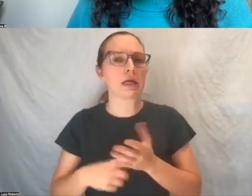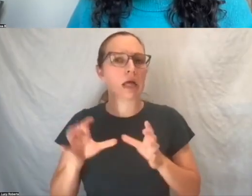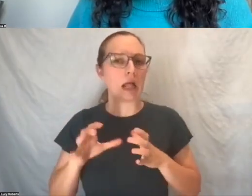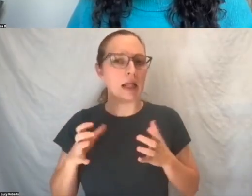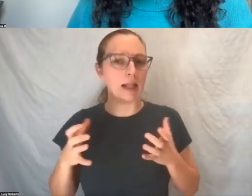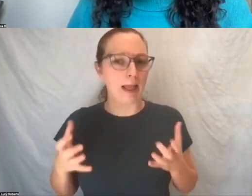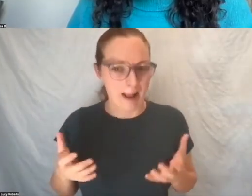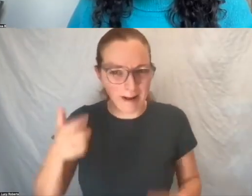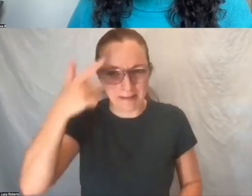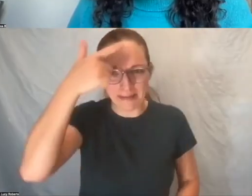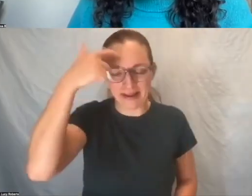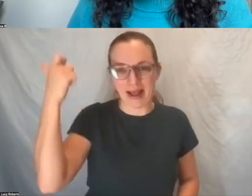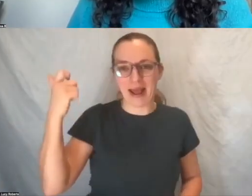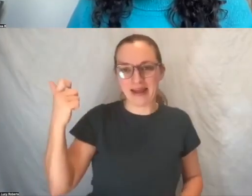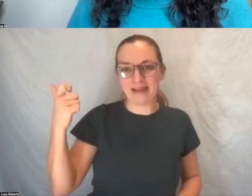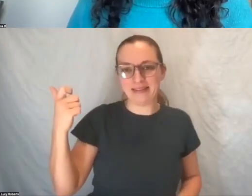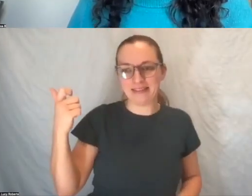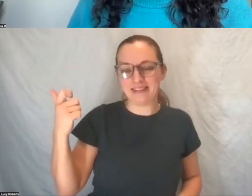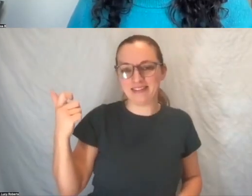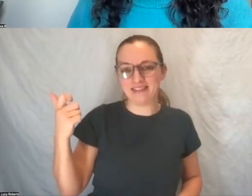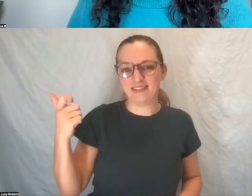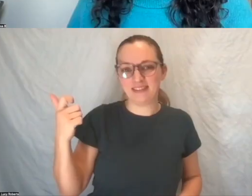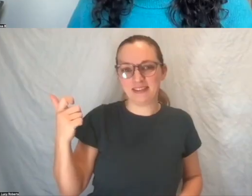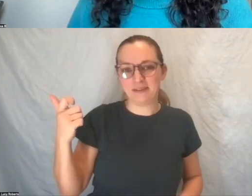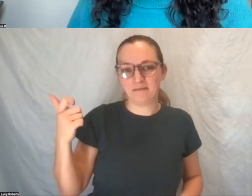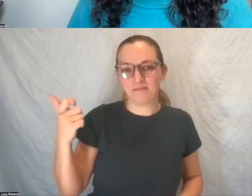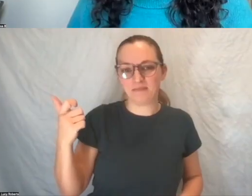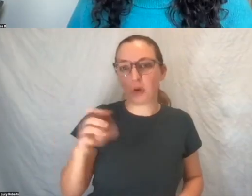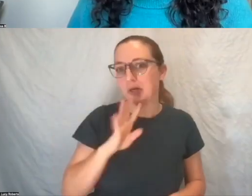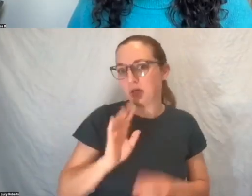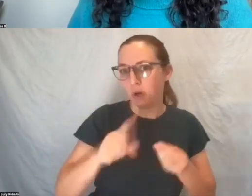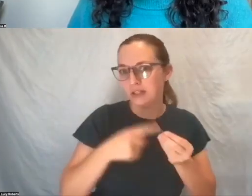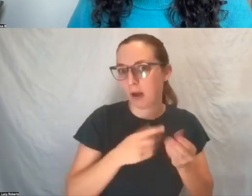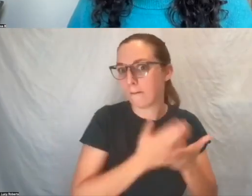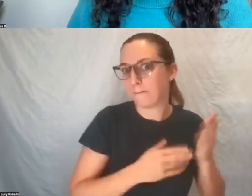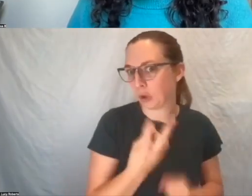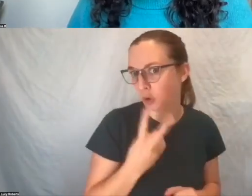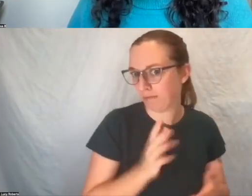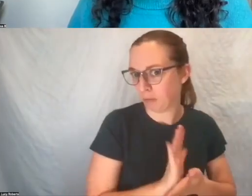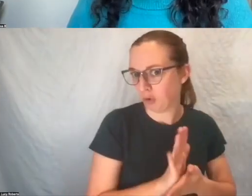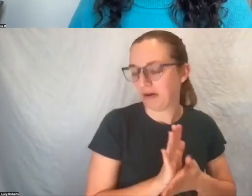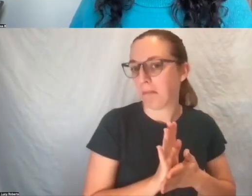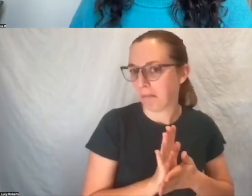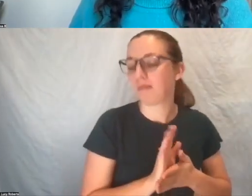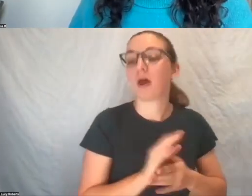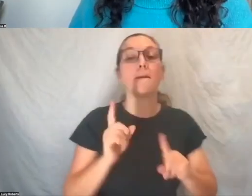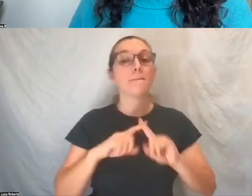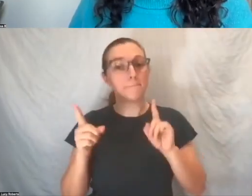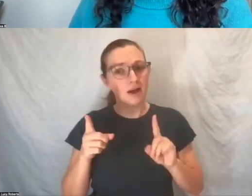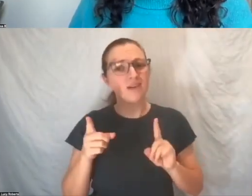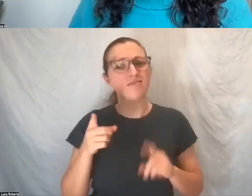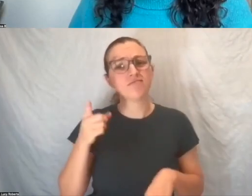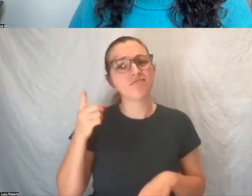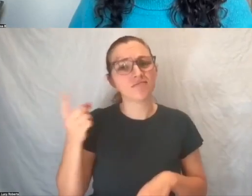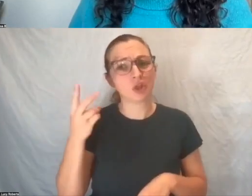because it really reflects part two. Um, but she had seen some of the feedback from